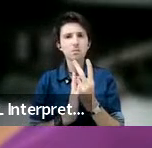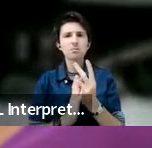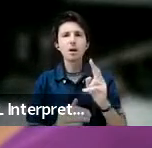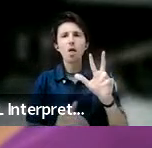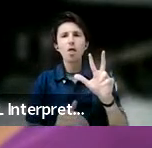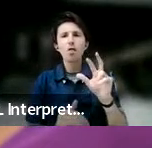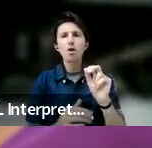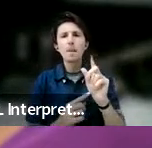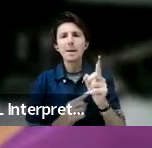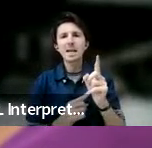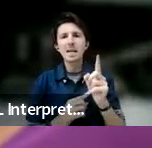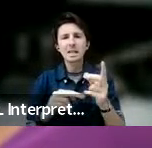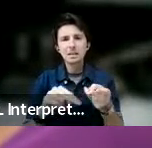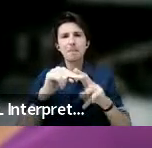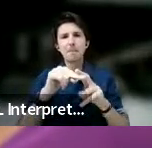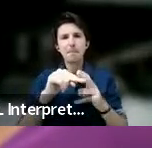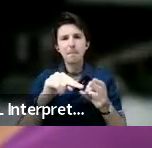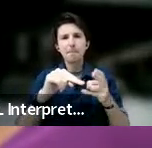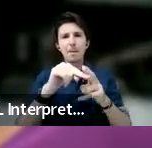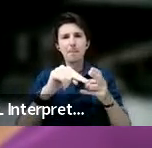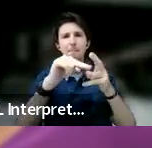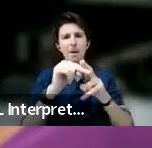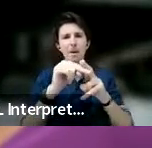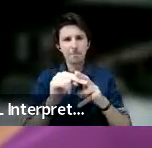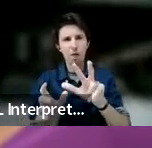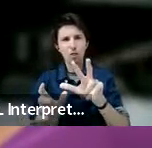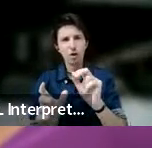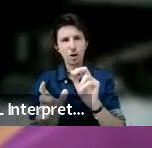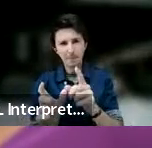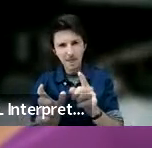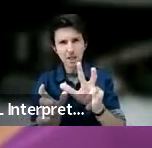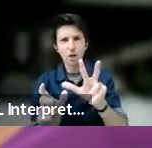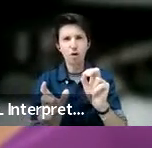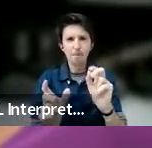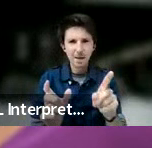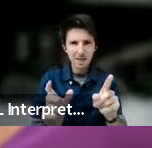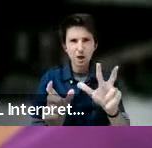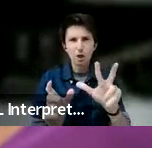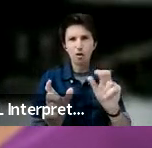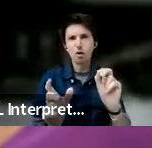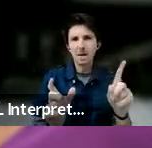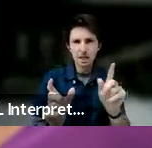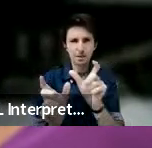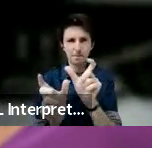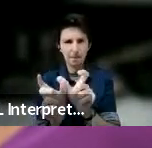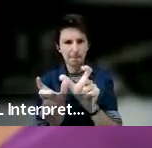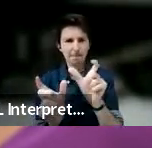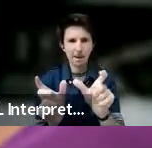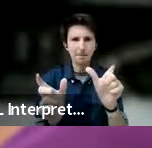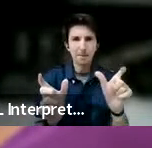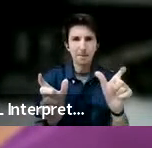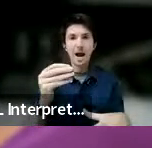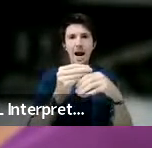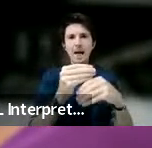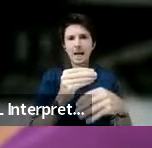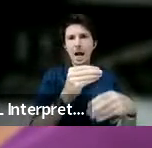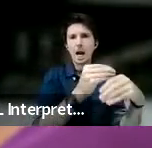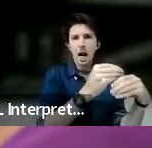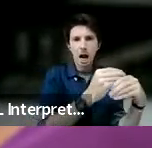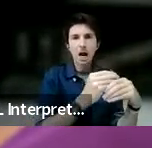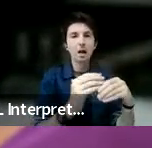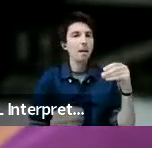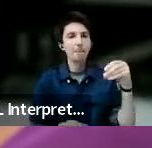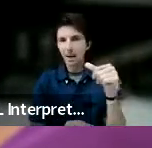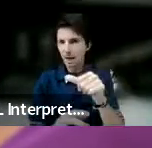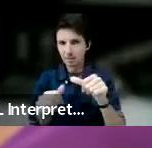minutes additional time, and that's hourly rates. One of the things that I do want to note that these are rules when you're